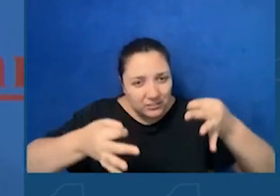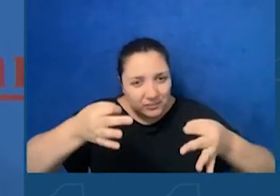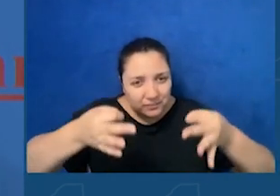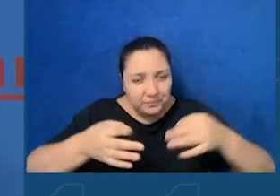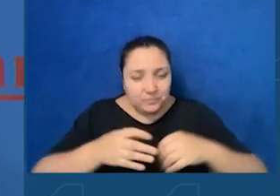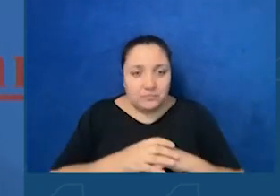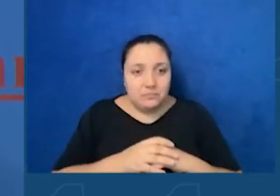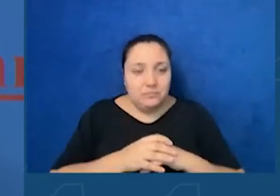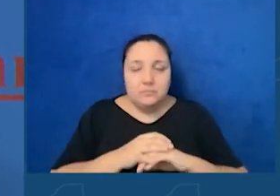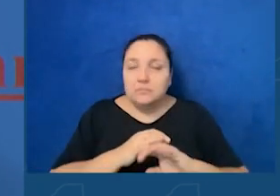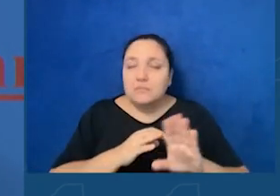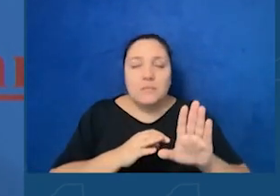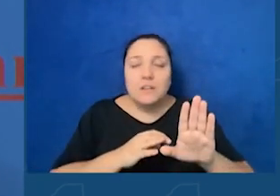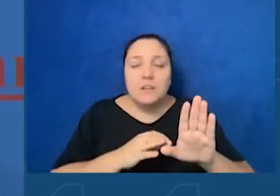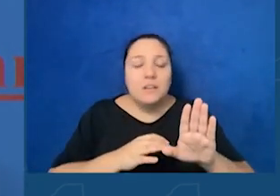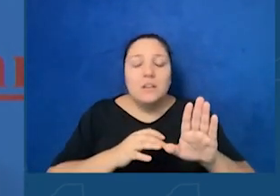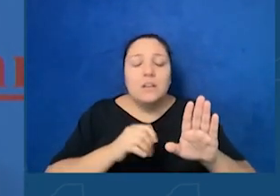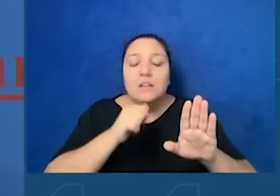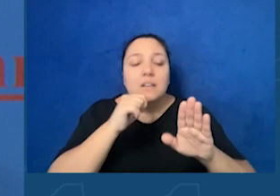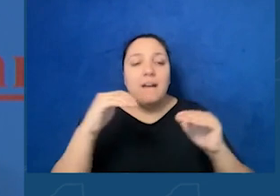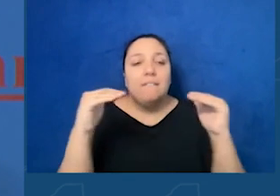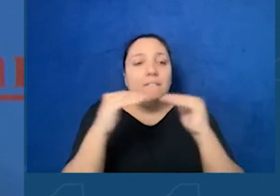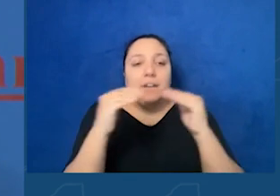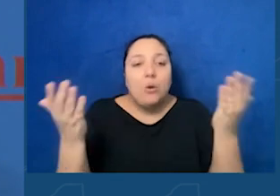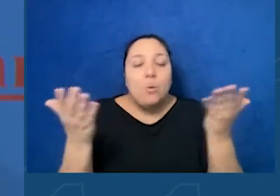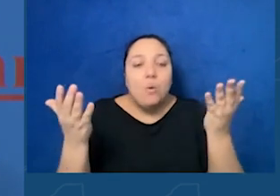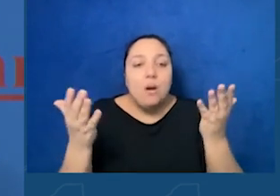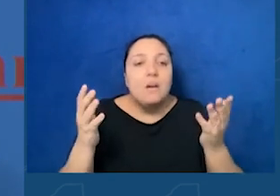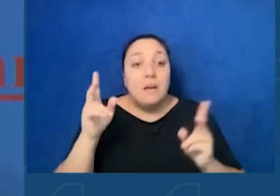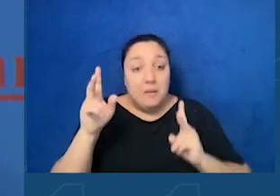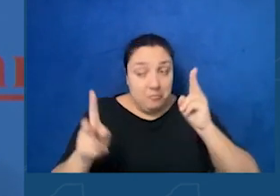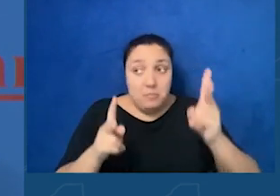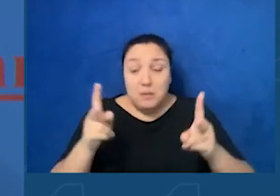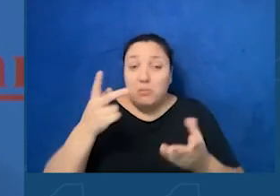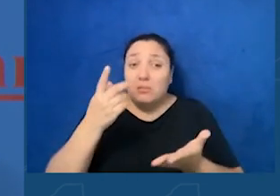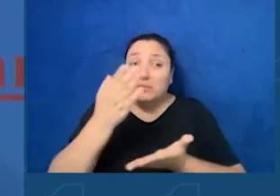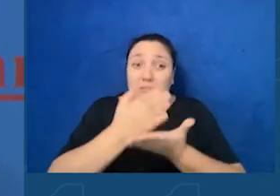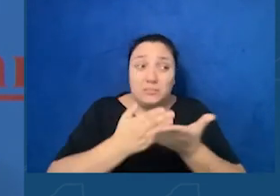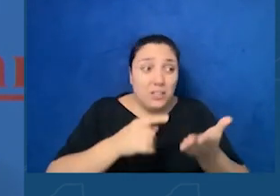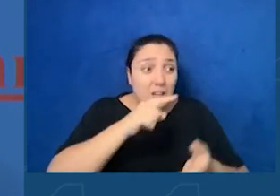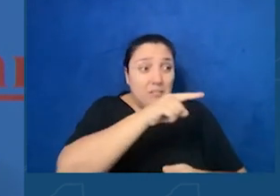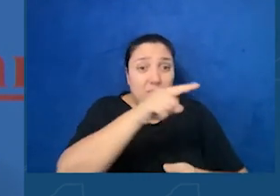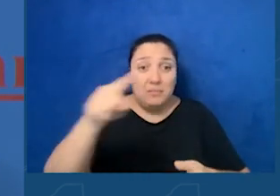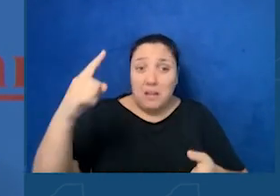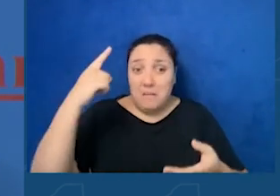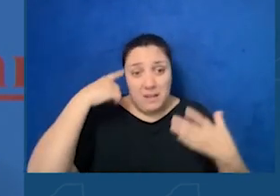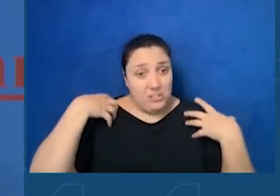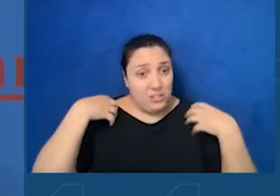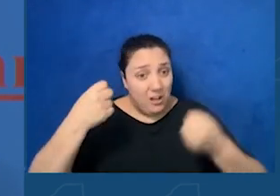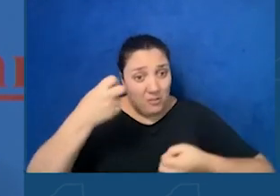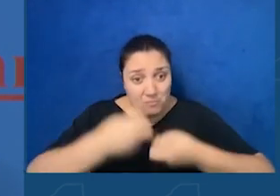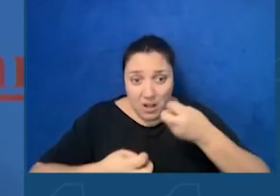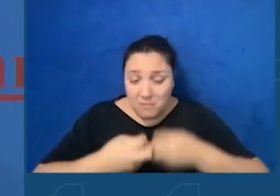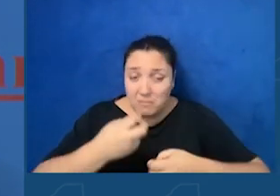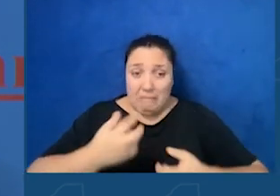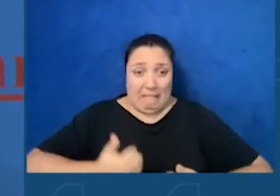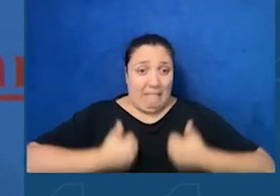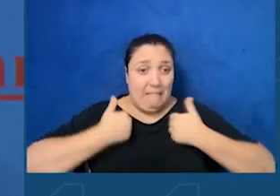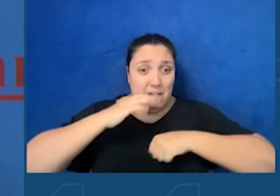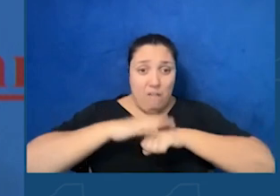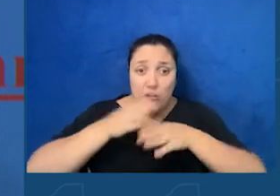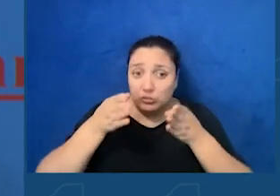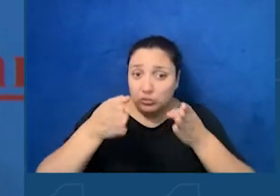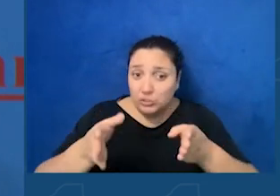over their head, that they're living on our streets, that they're suffering from mental illness, that their kids don't have a good education, they can't